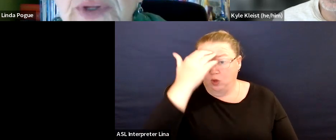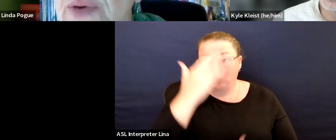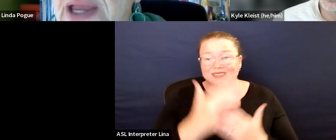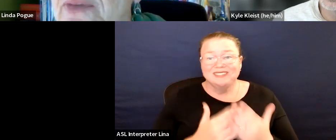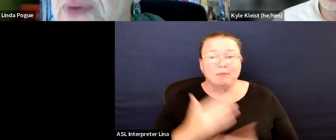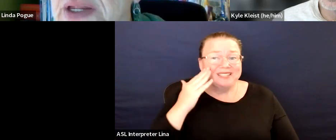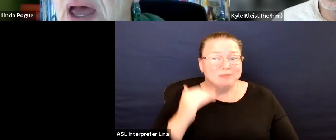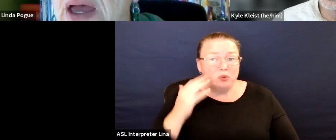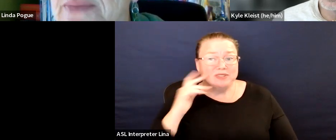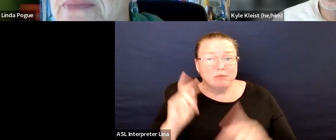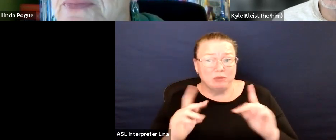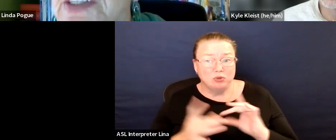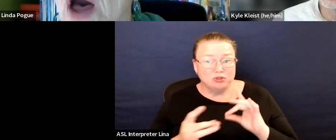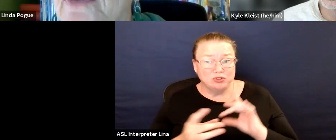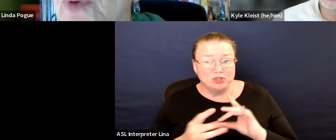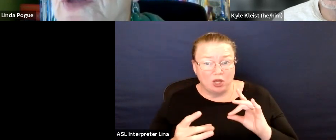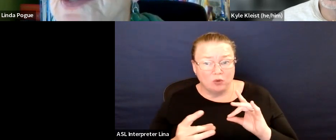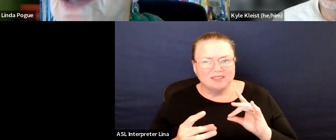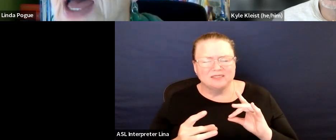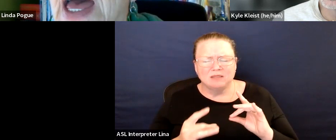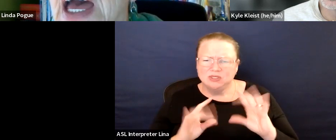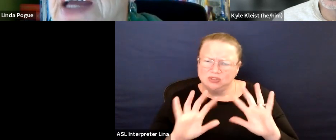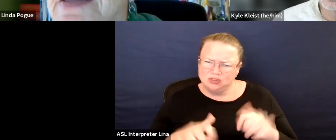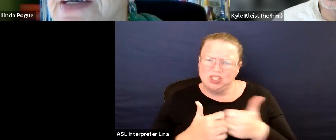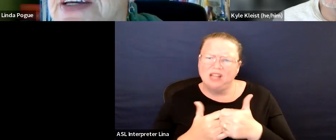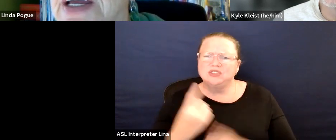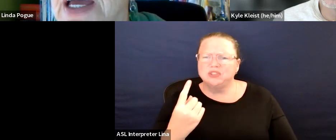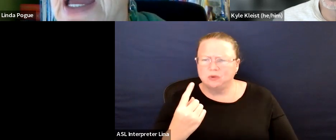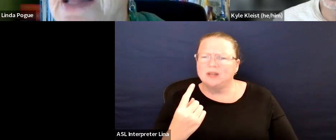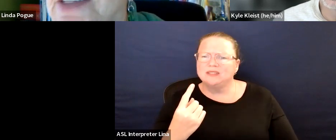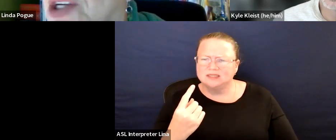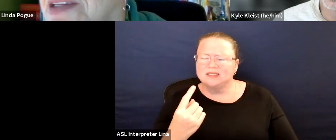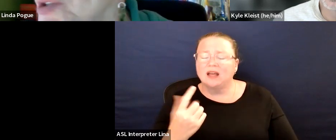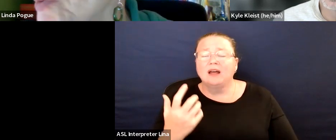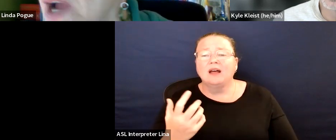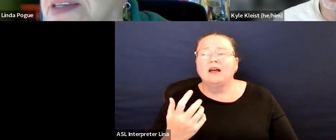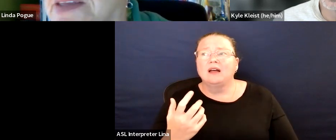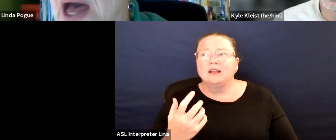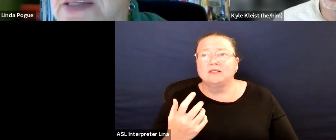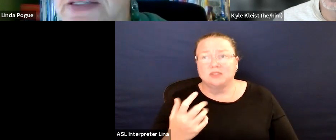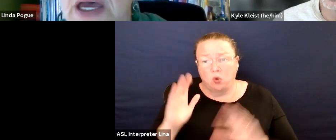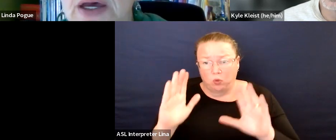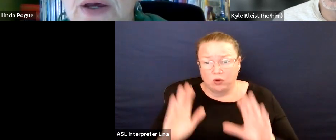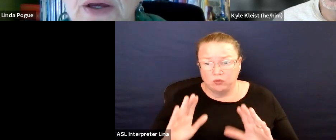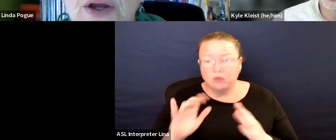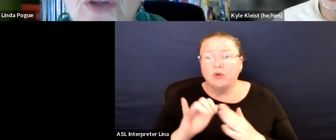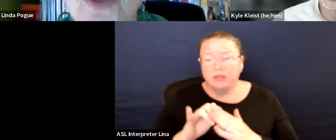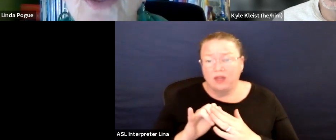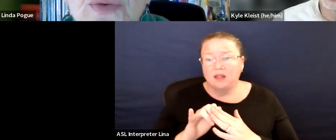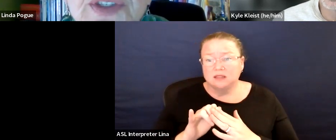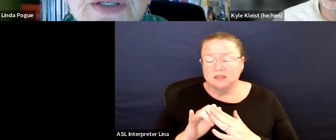people are sharing have been tough ones. And it's great